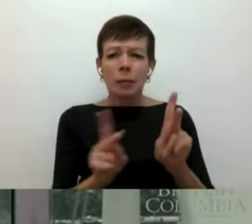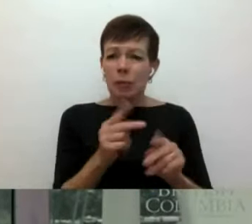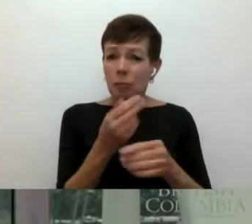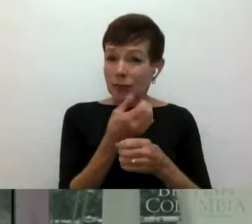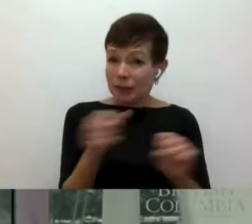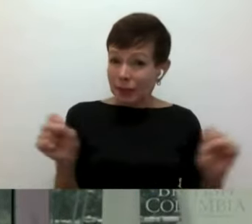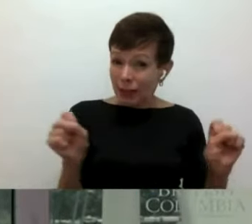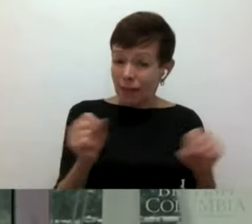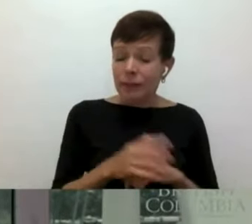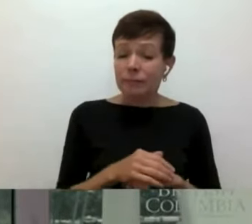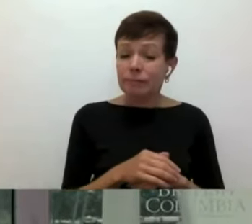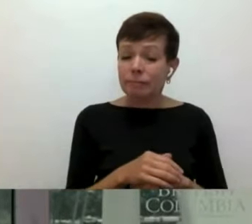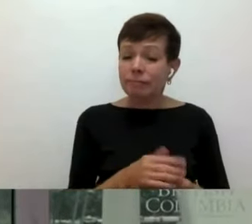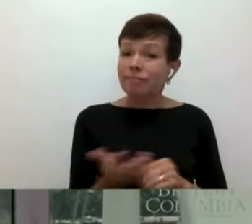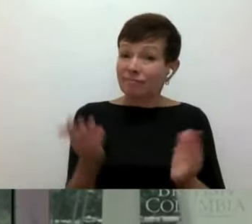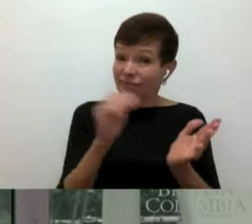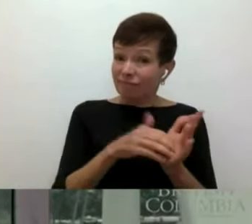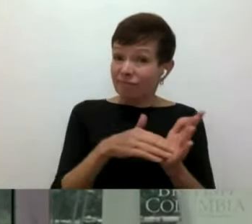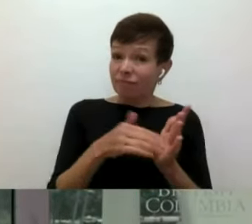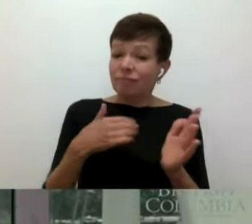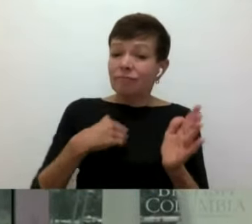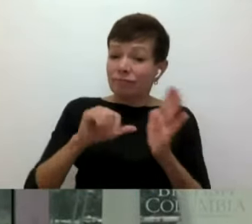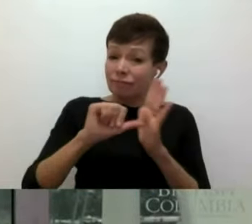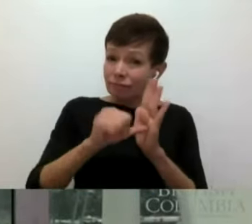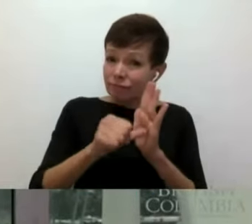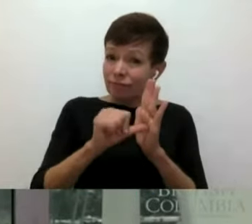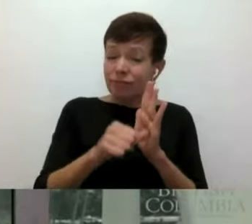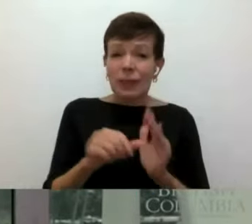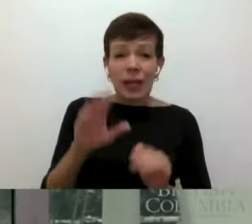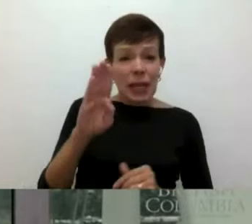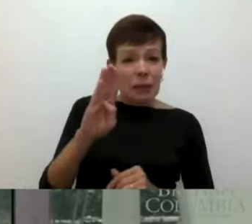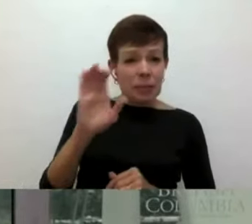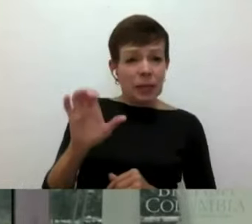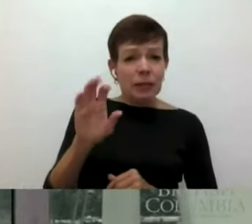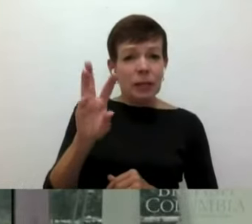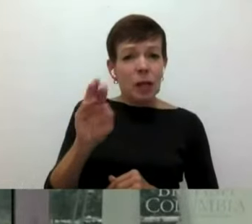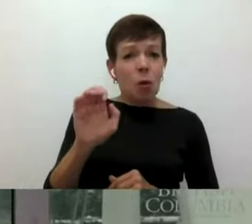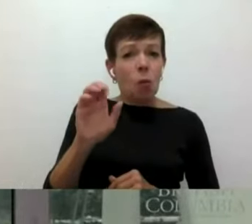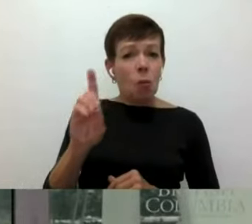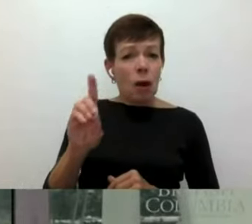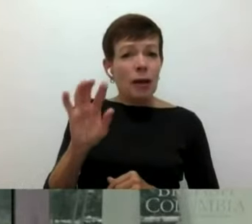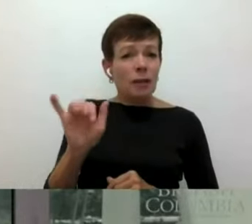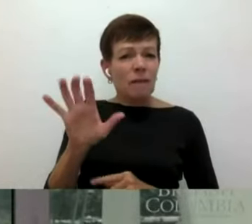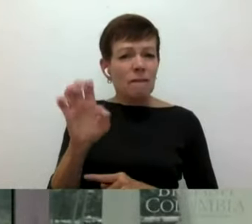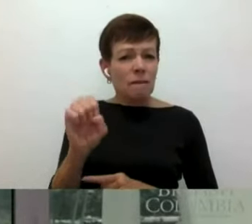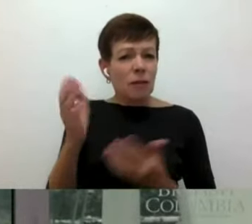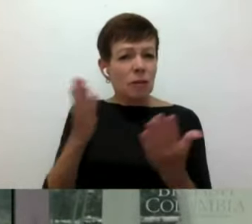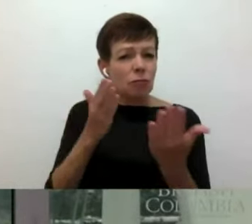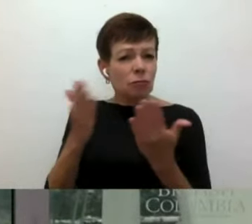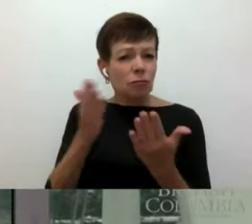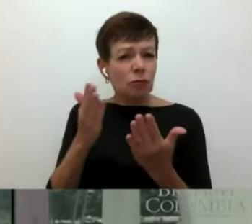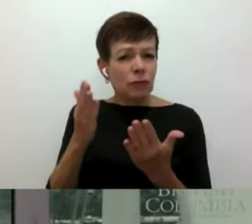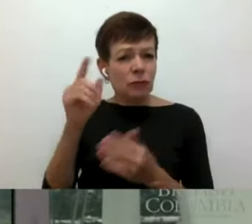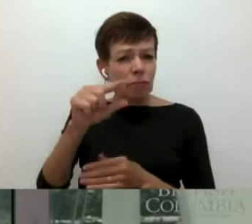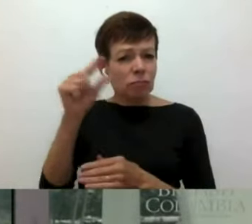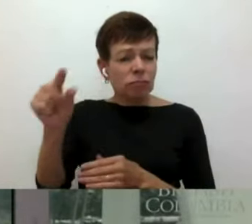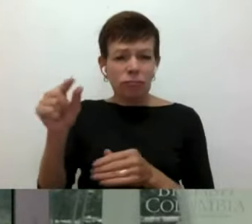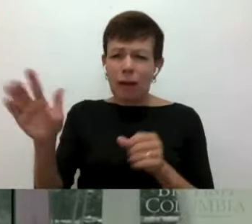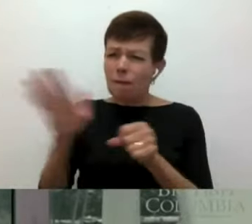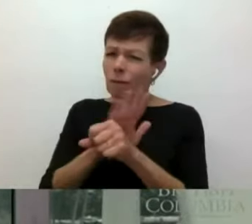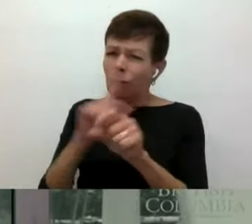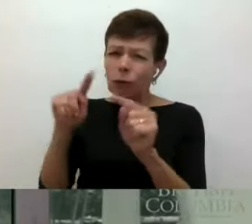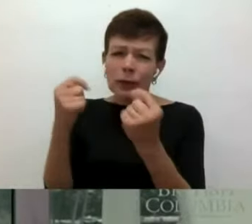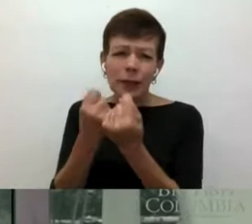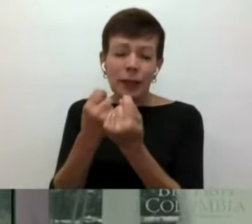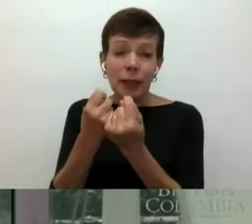people safe, and express once again my support for the remarkable work that everyone at the BC Wildfire Service is